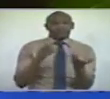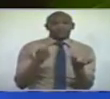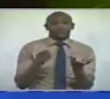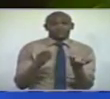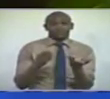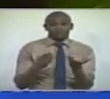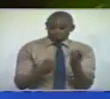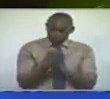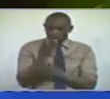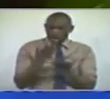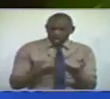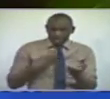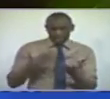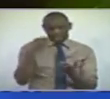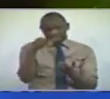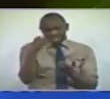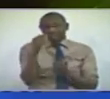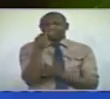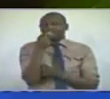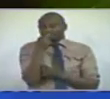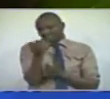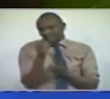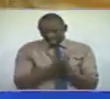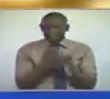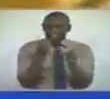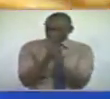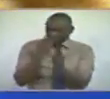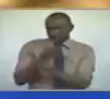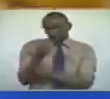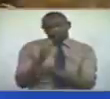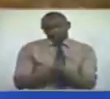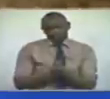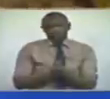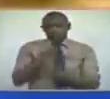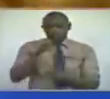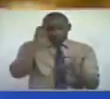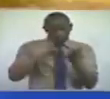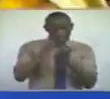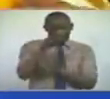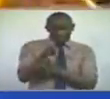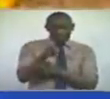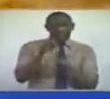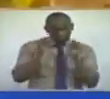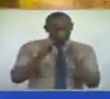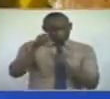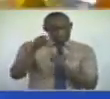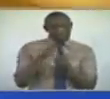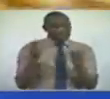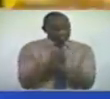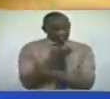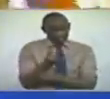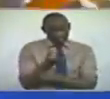the growing of the green grams and the cowpeas and pigeon peas. Recognizing the enormous potential of these crops,